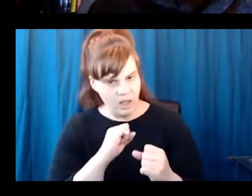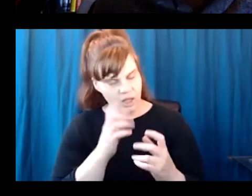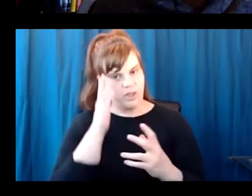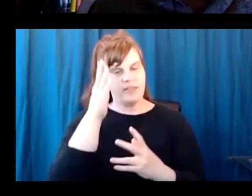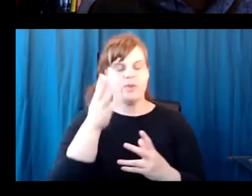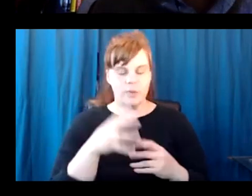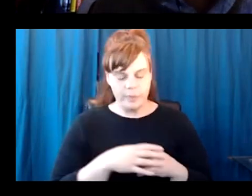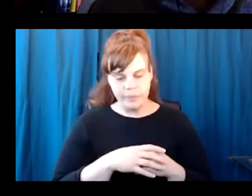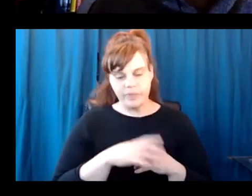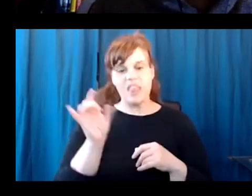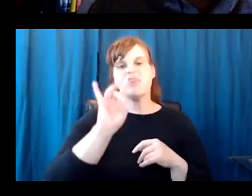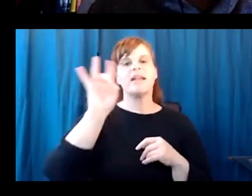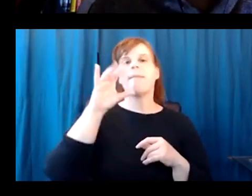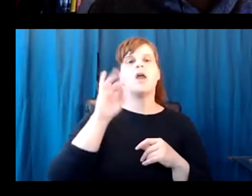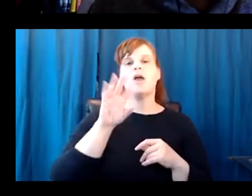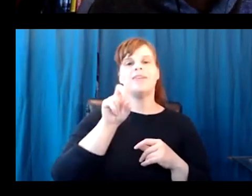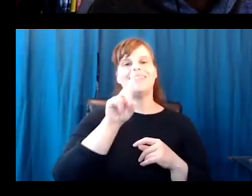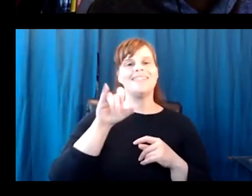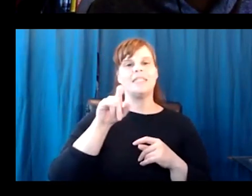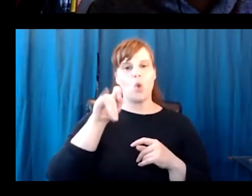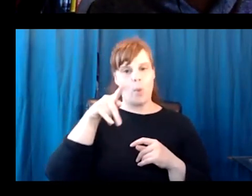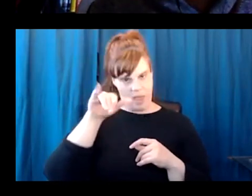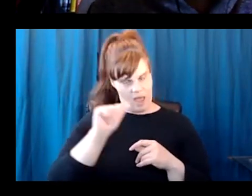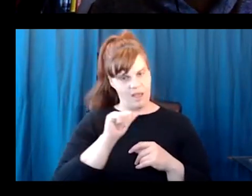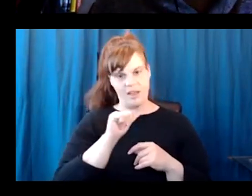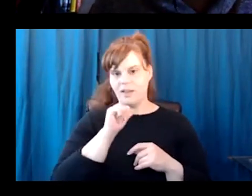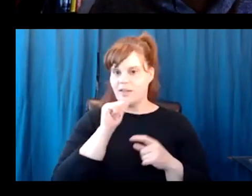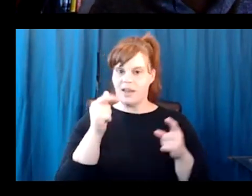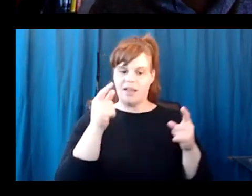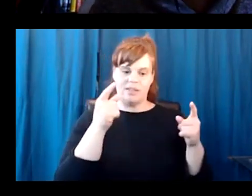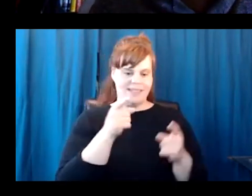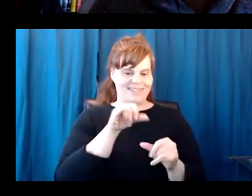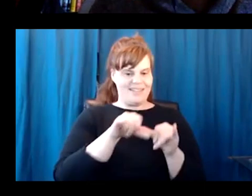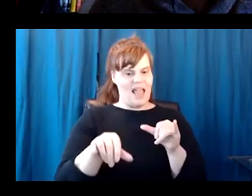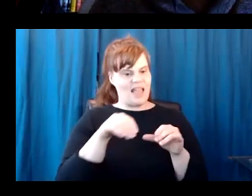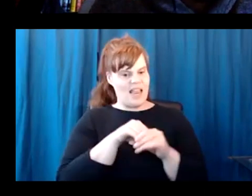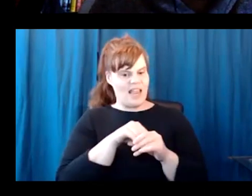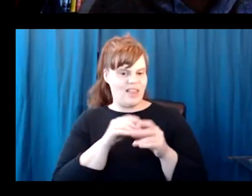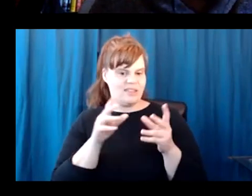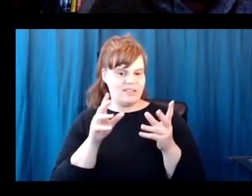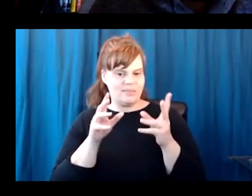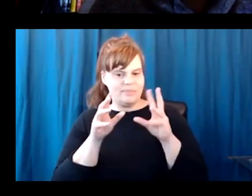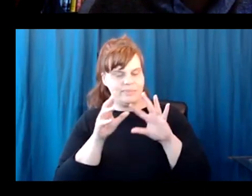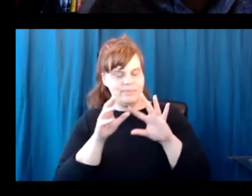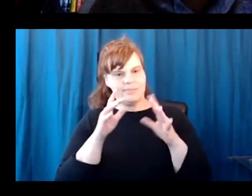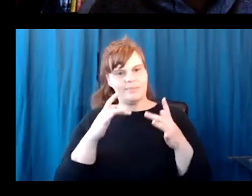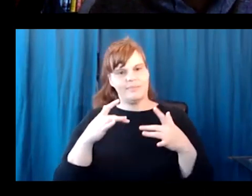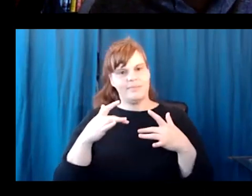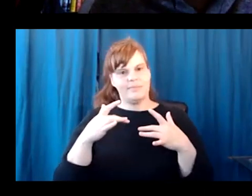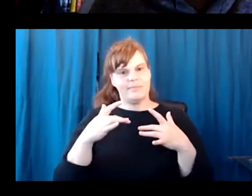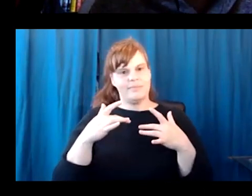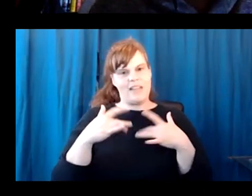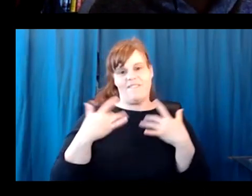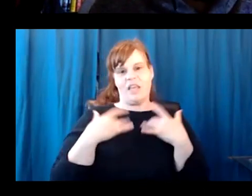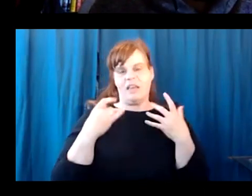The nightmare of dystopia doesn't lie in the carmine shade of lightning that cuts through small gray clouds overhead, or